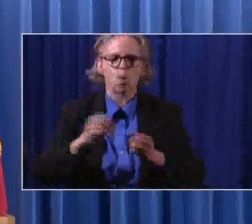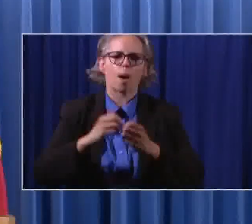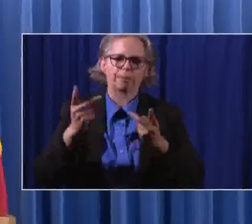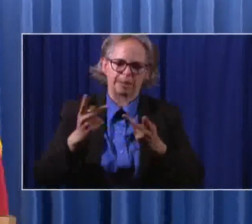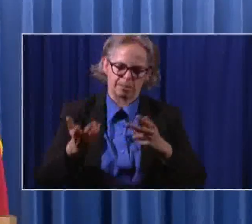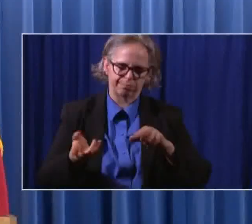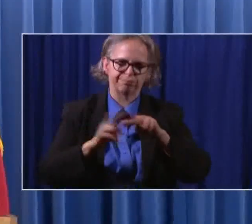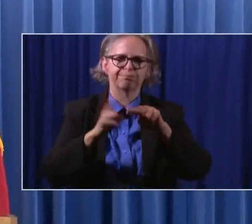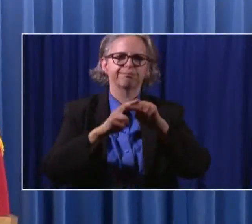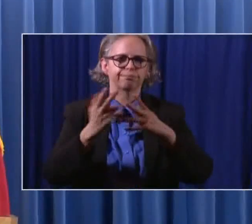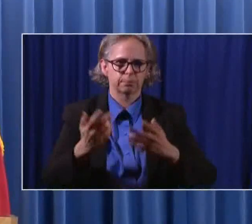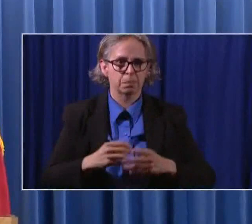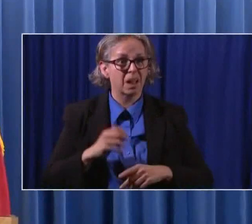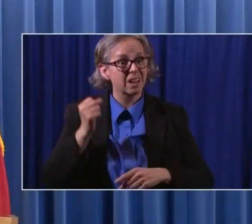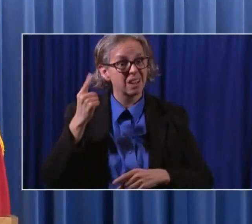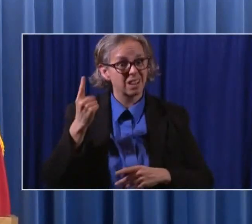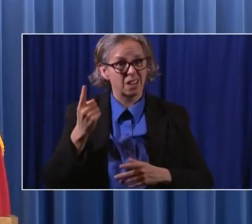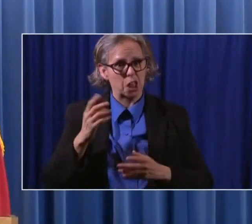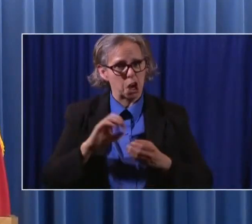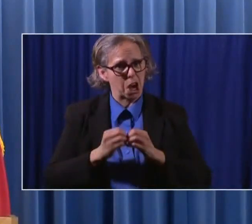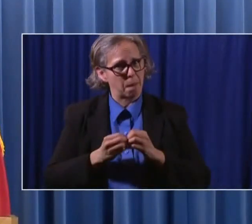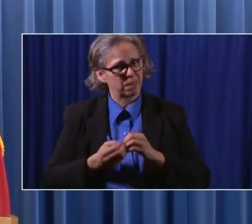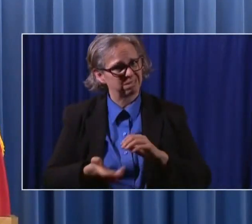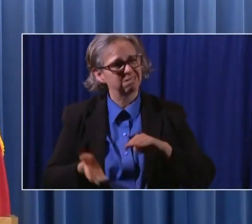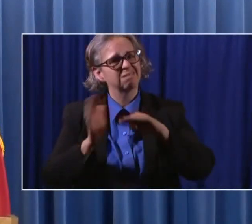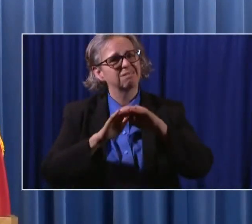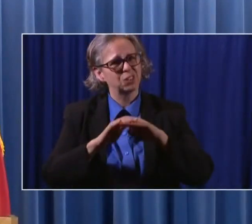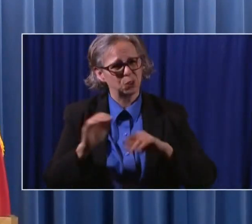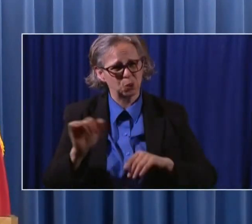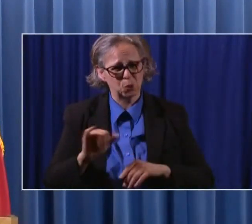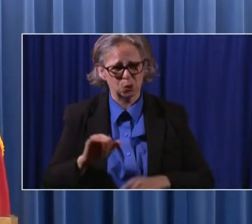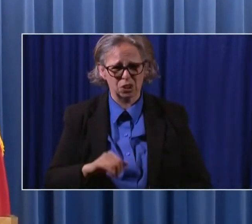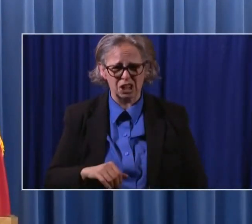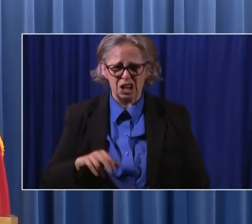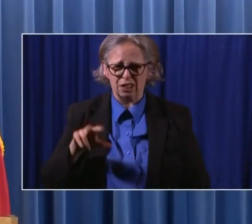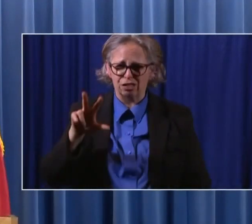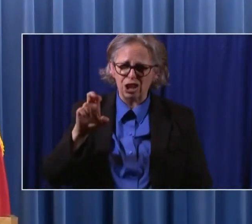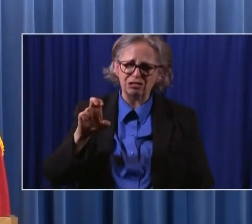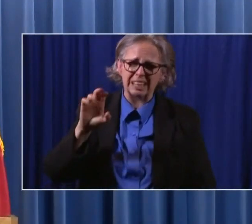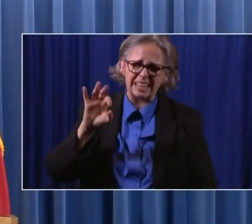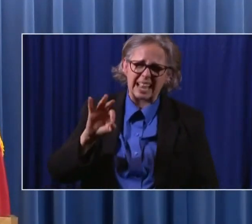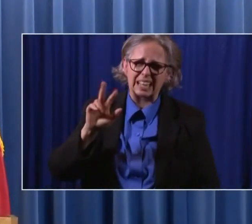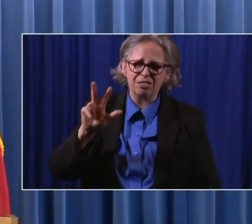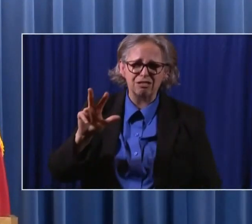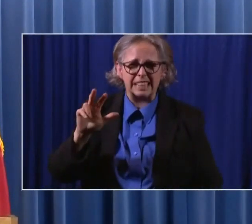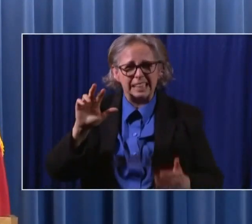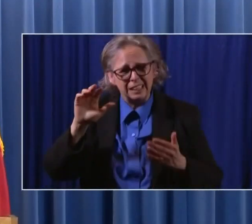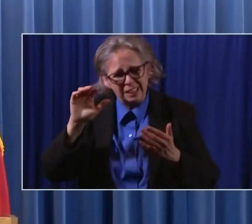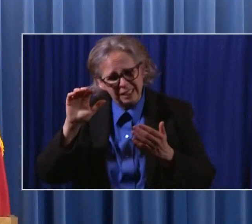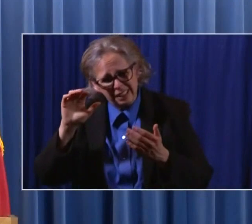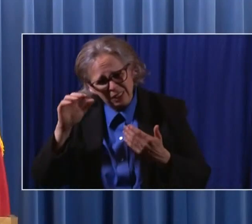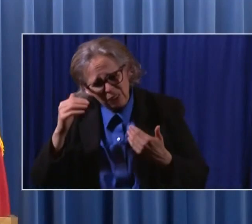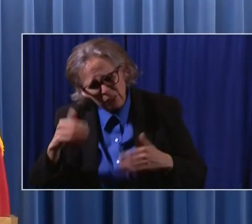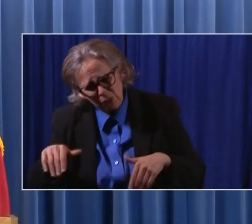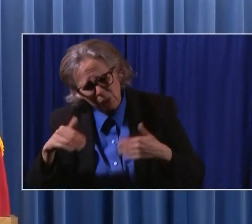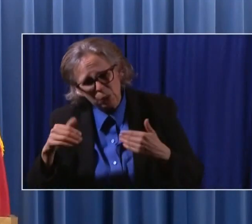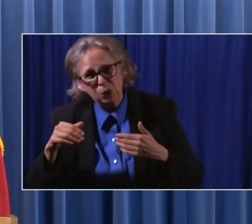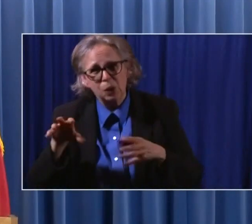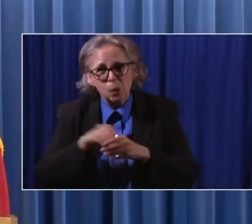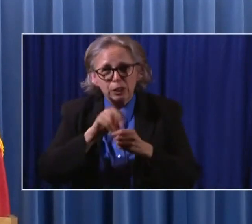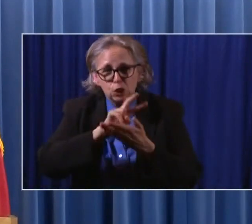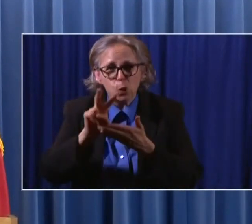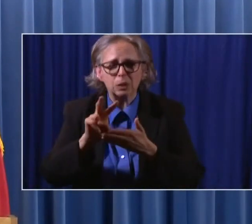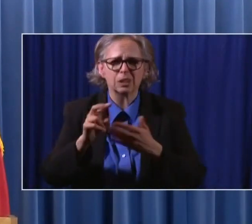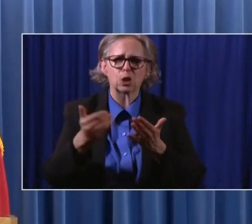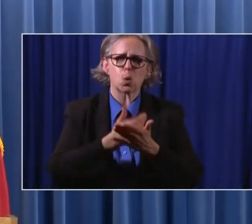numbers have moved into an area of concern with 393 cases over the last 2 weeks. The average number of cases has more